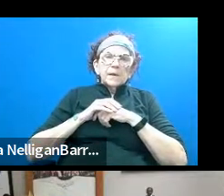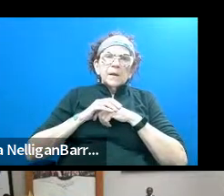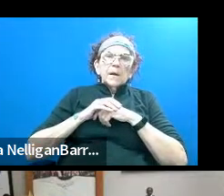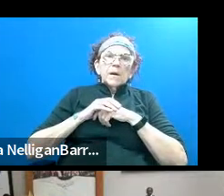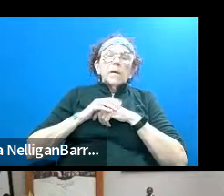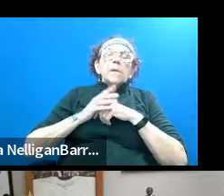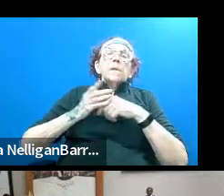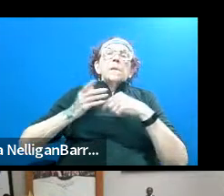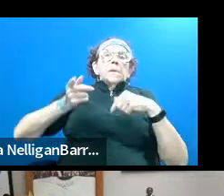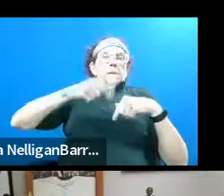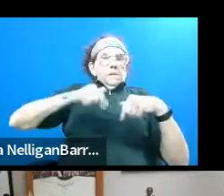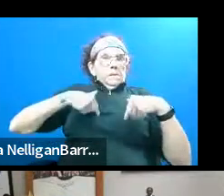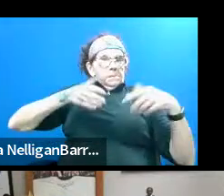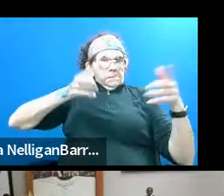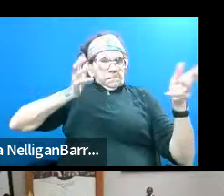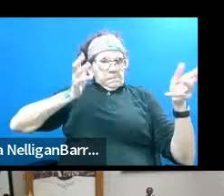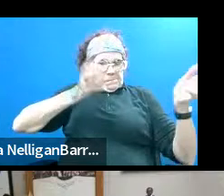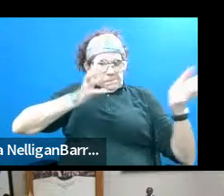each other, I believe.